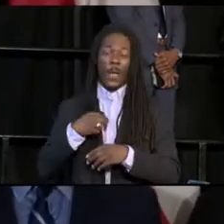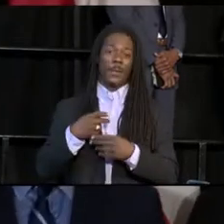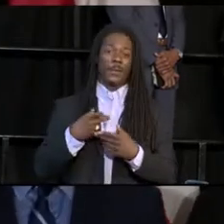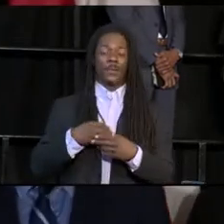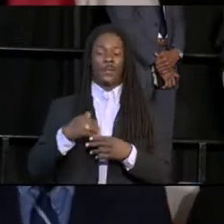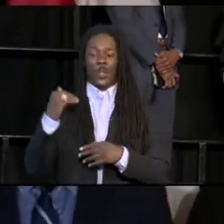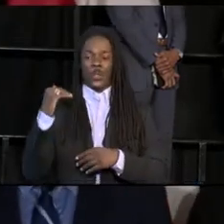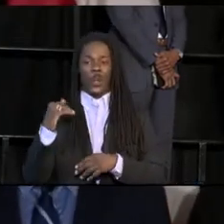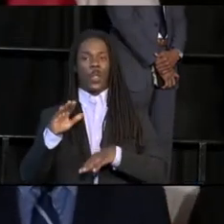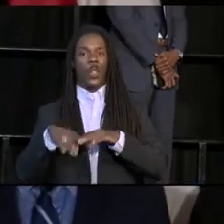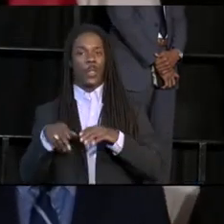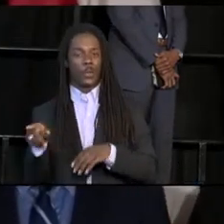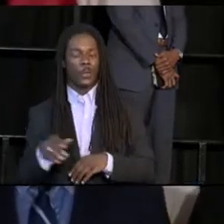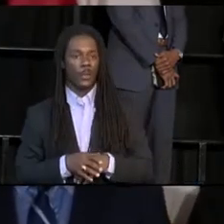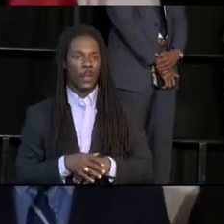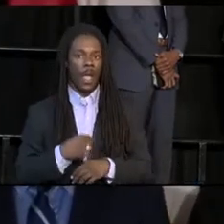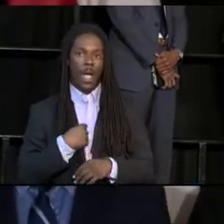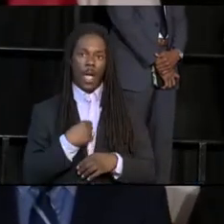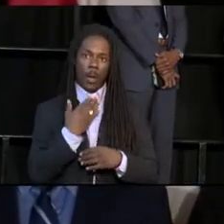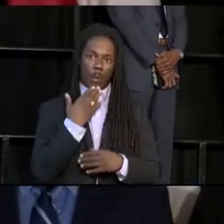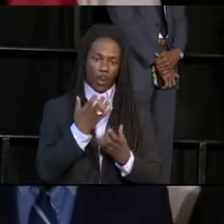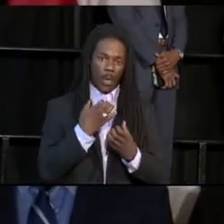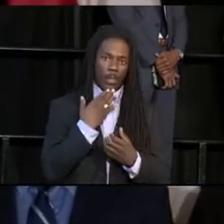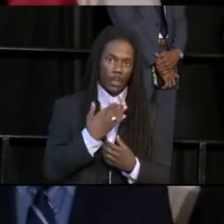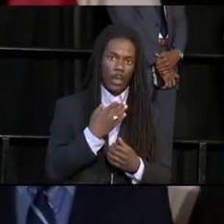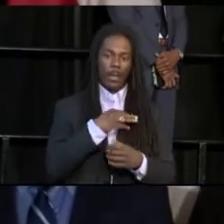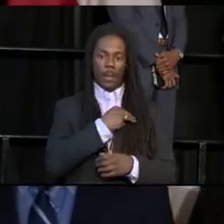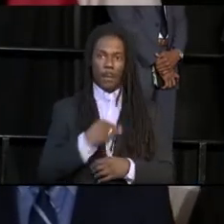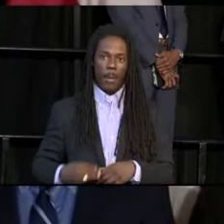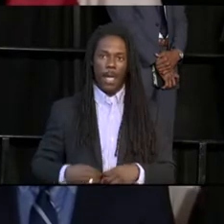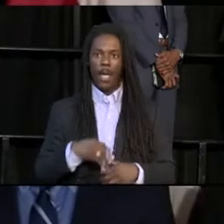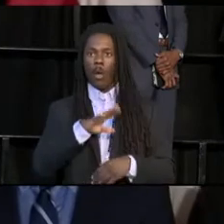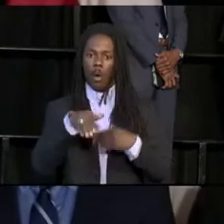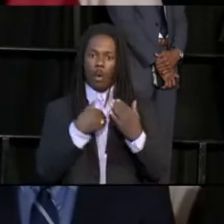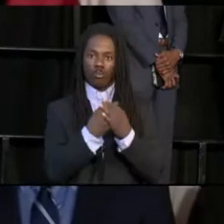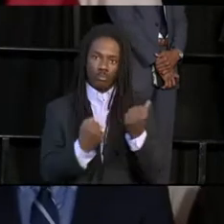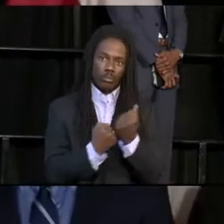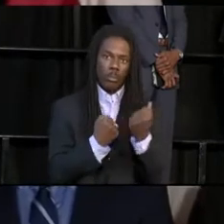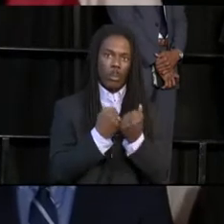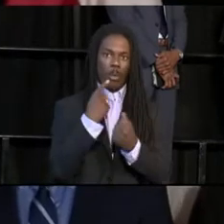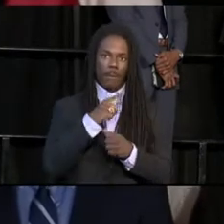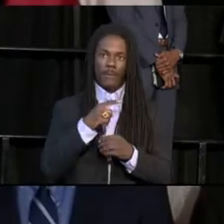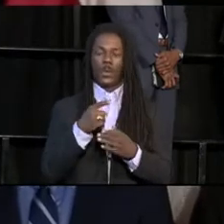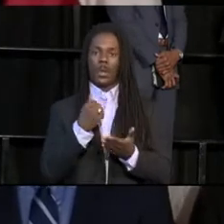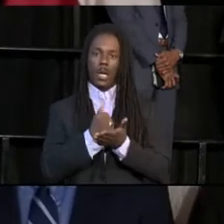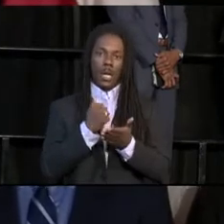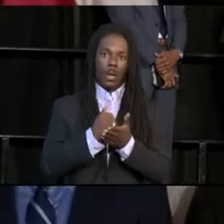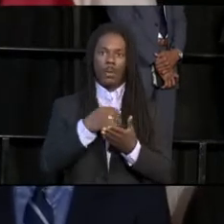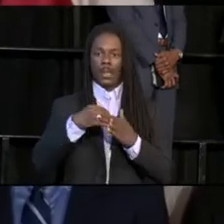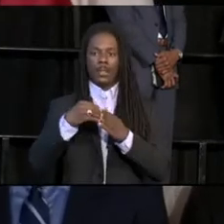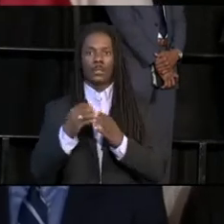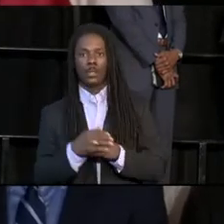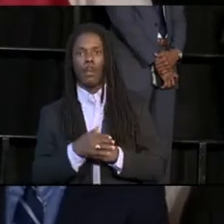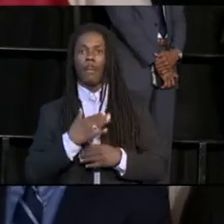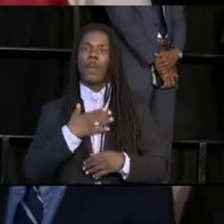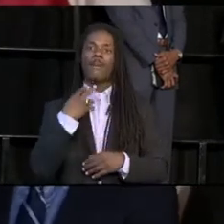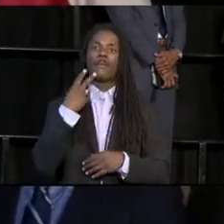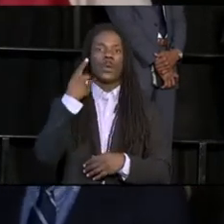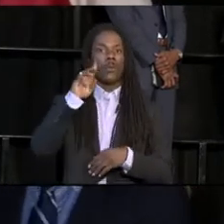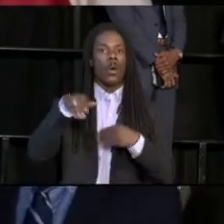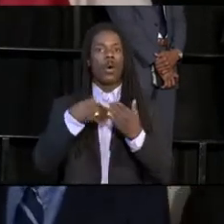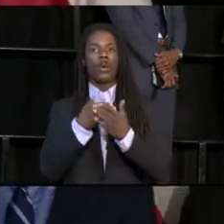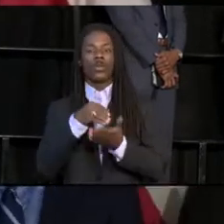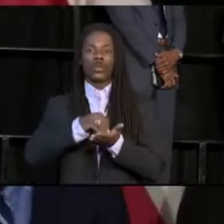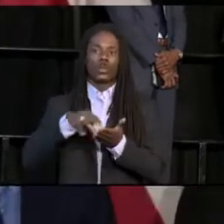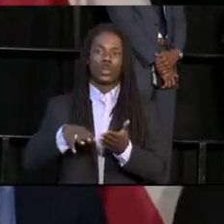wanted to thank the mayor and the city and the supporting partners for all your help and guidance. My voice is just the voice of these students that have started this